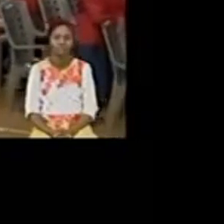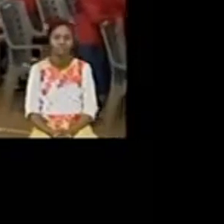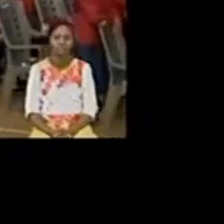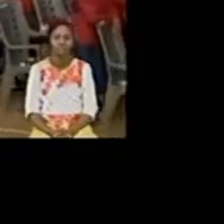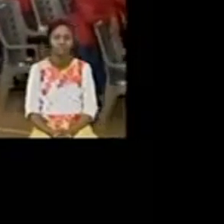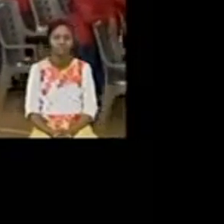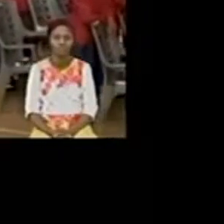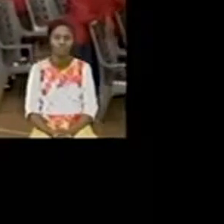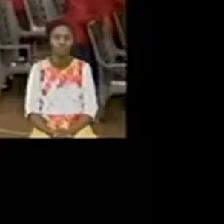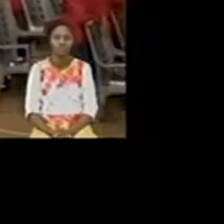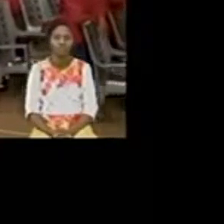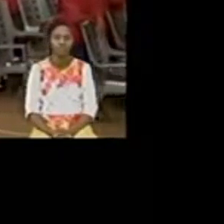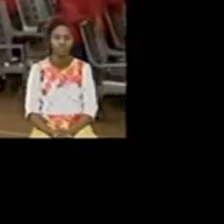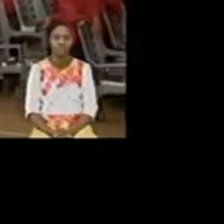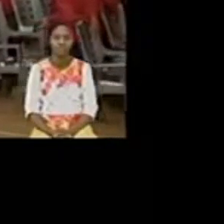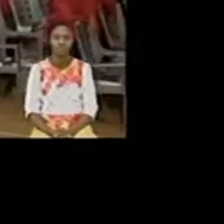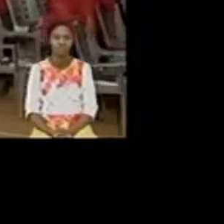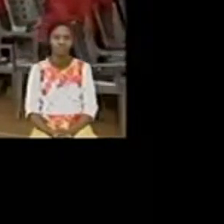We bless you, Lord.